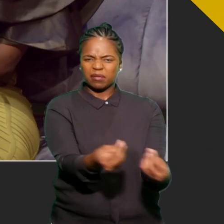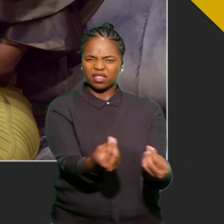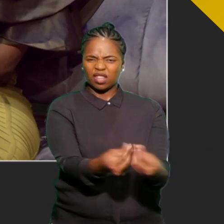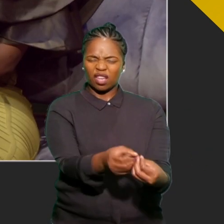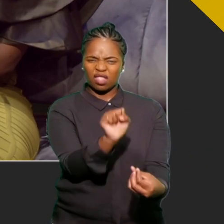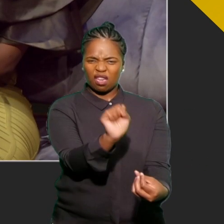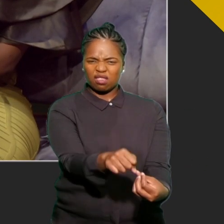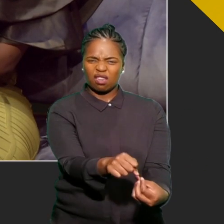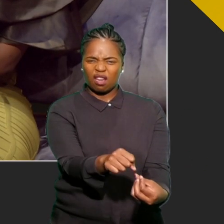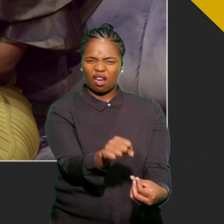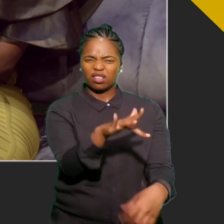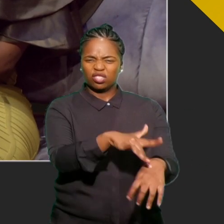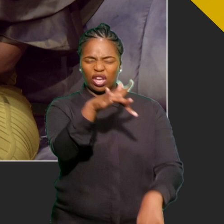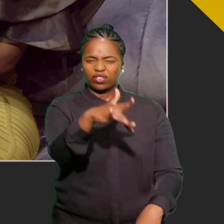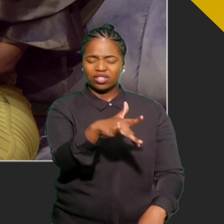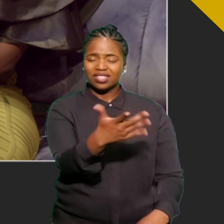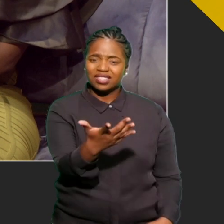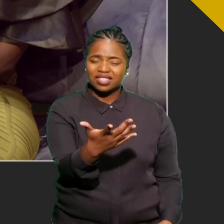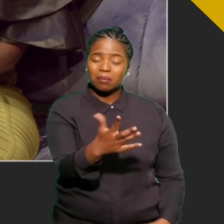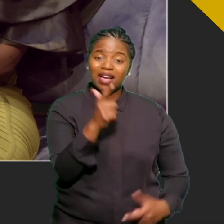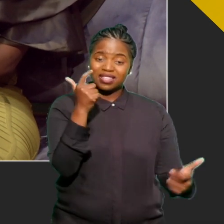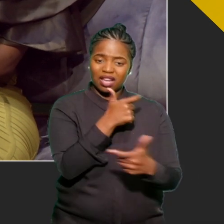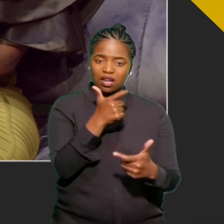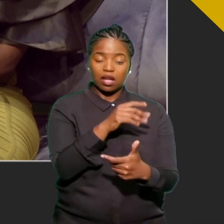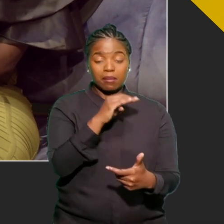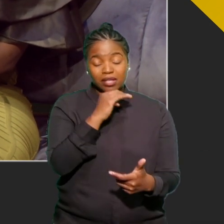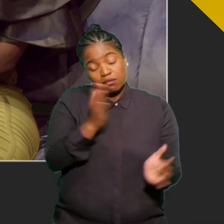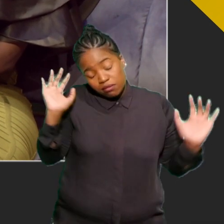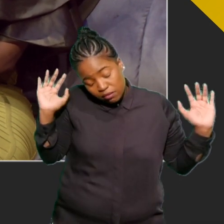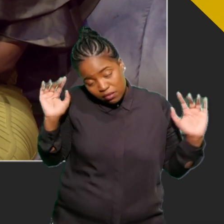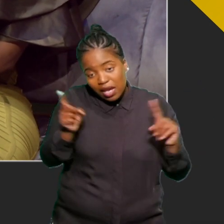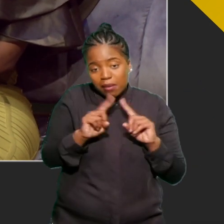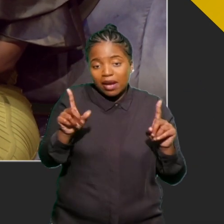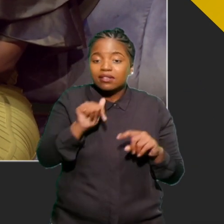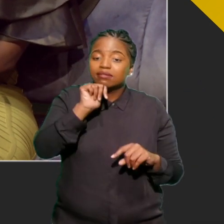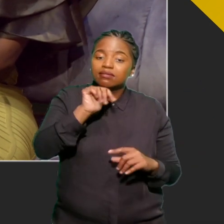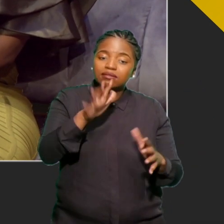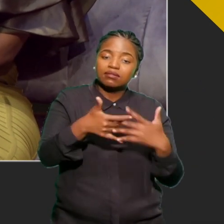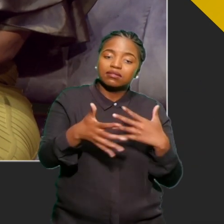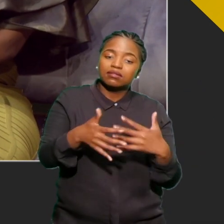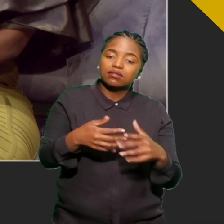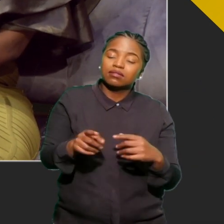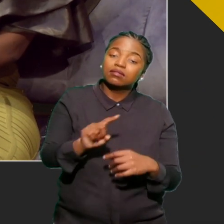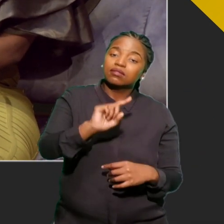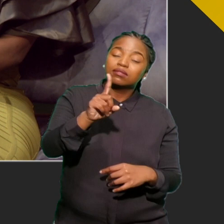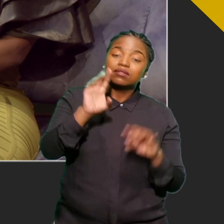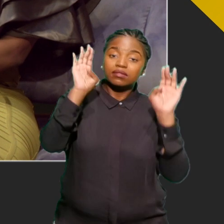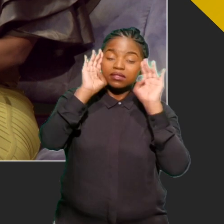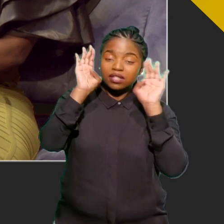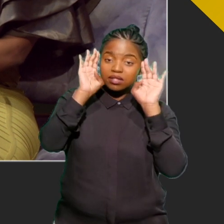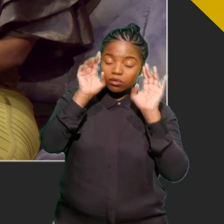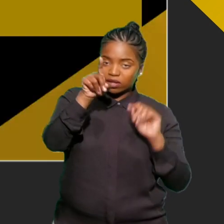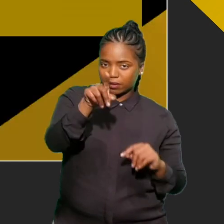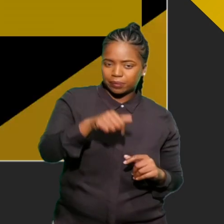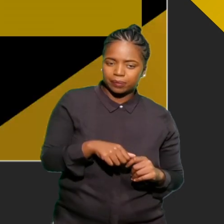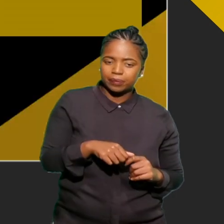that's where teenage pregnancy starts from. We're giving them, but I'm going to show you social media, and it